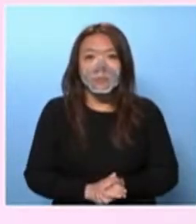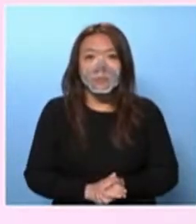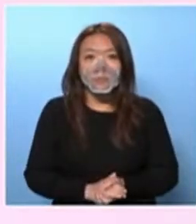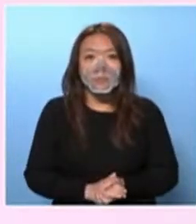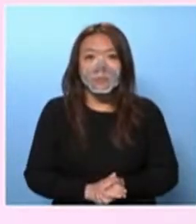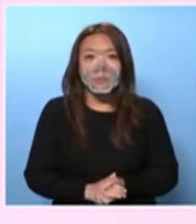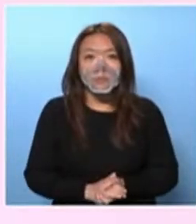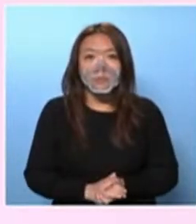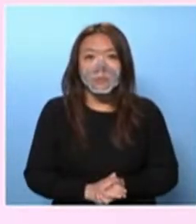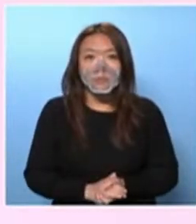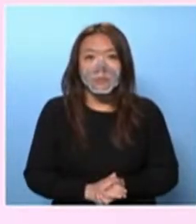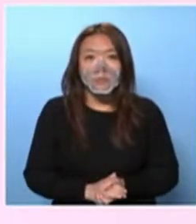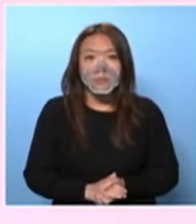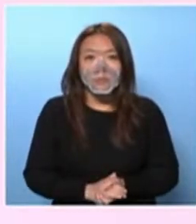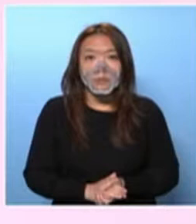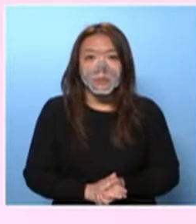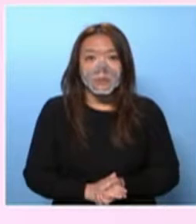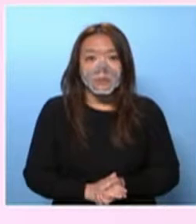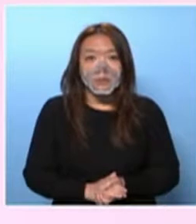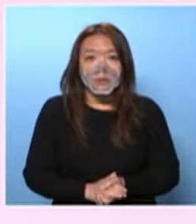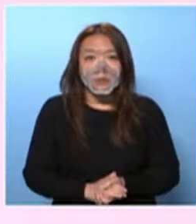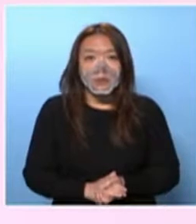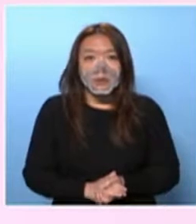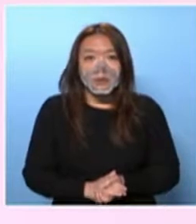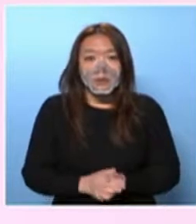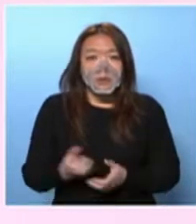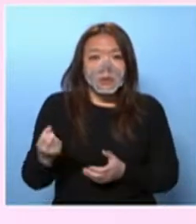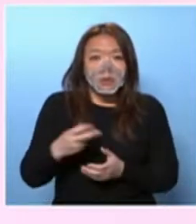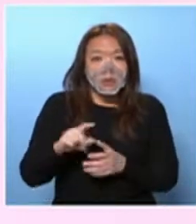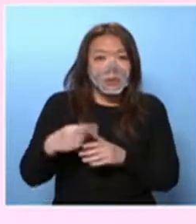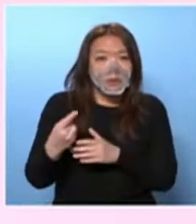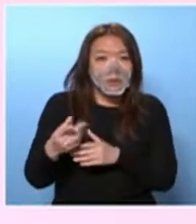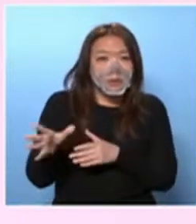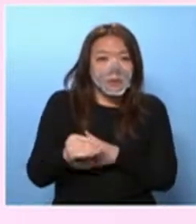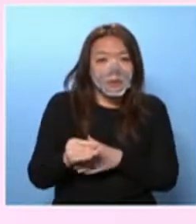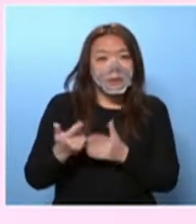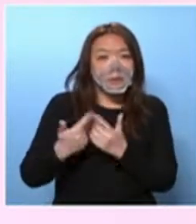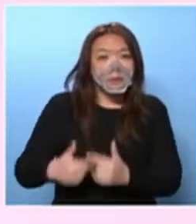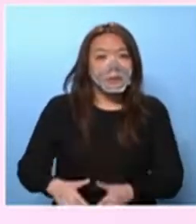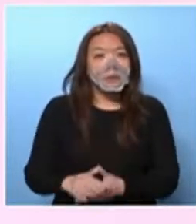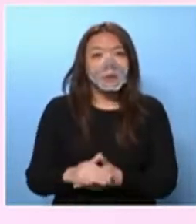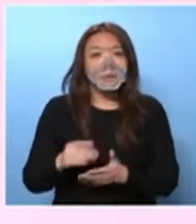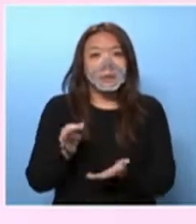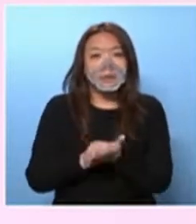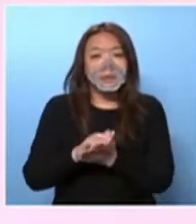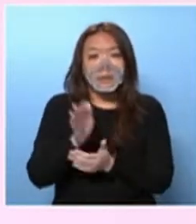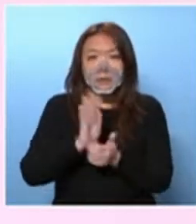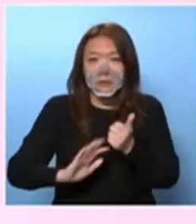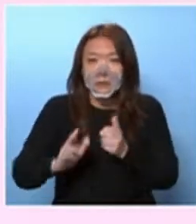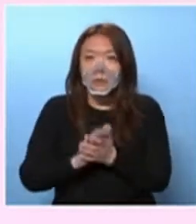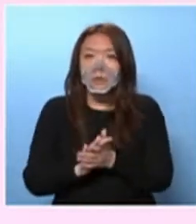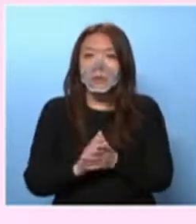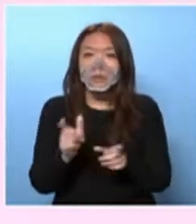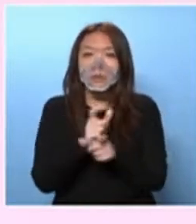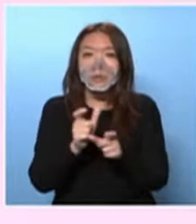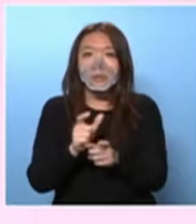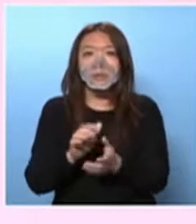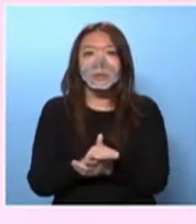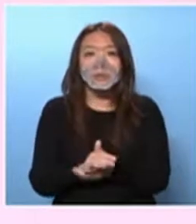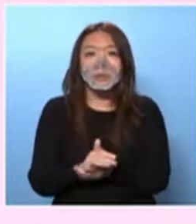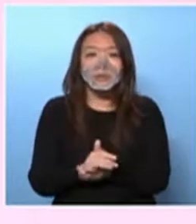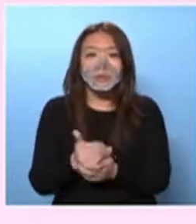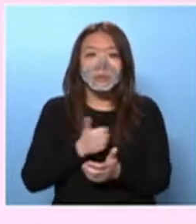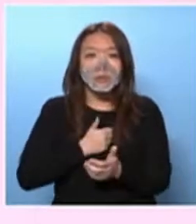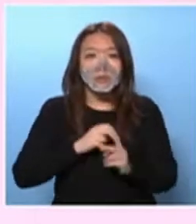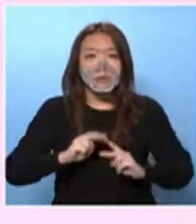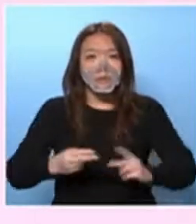mainly used by logistics and automobile repairing industries and will provide space for other appropriate uses and for brownfield site